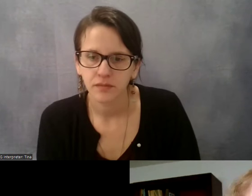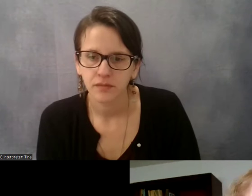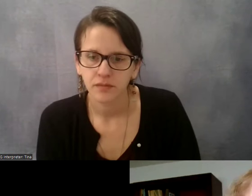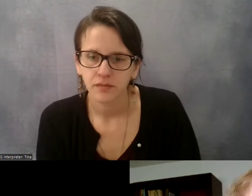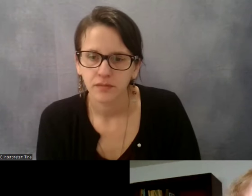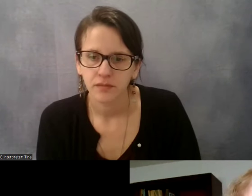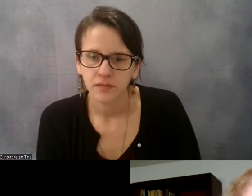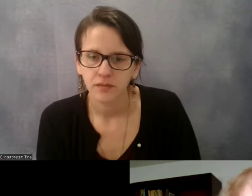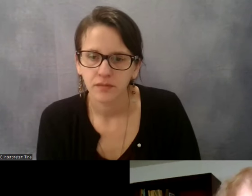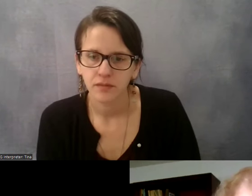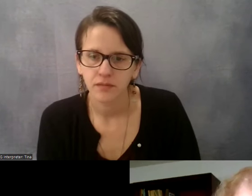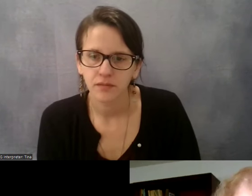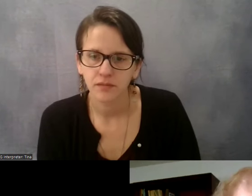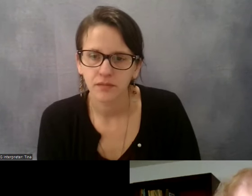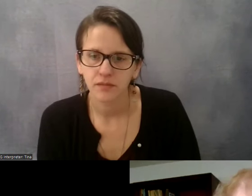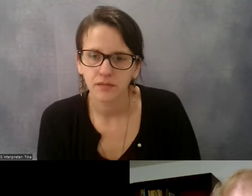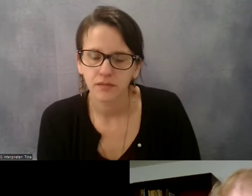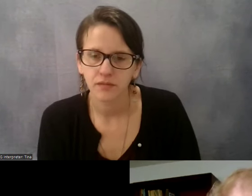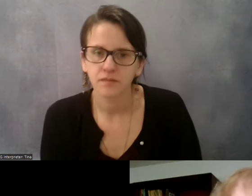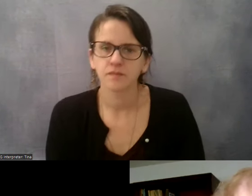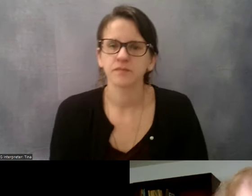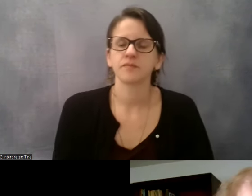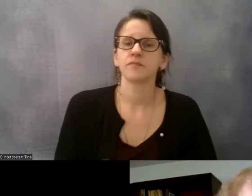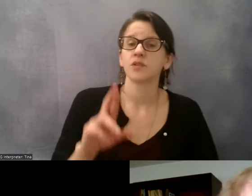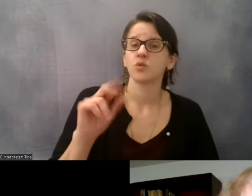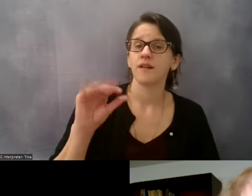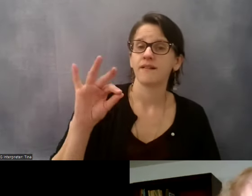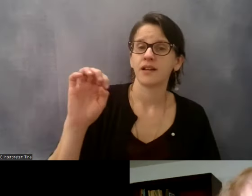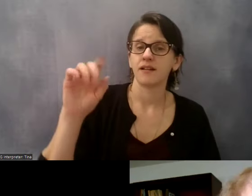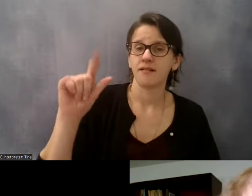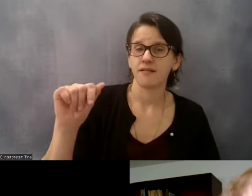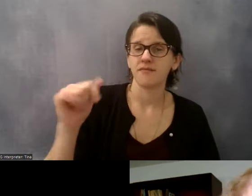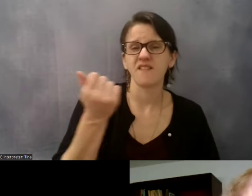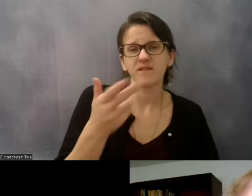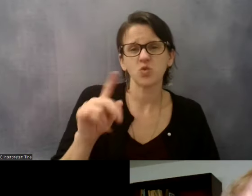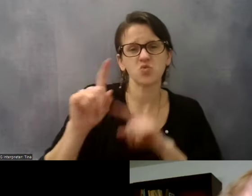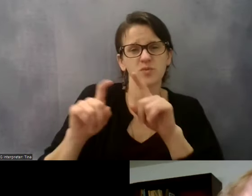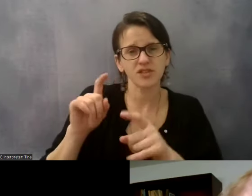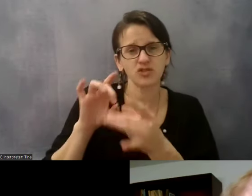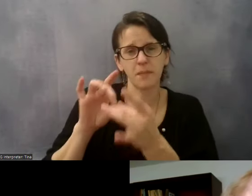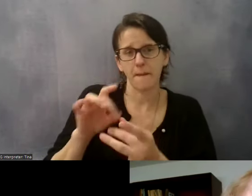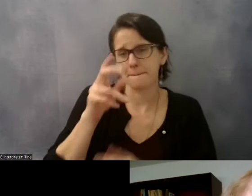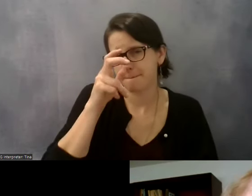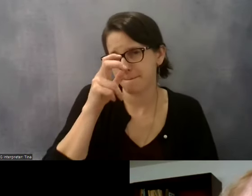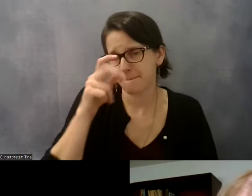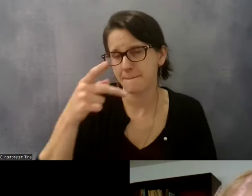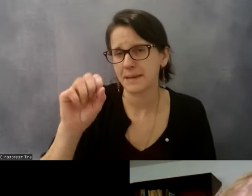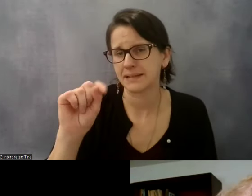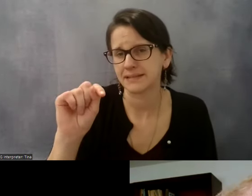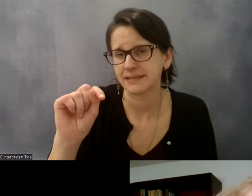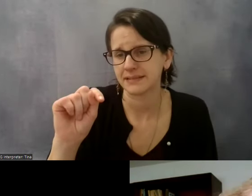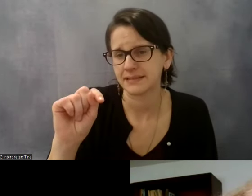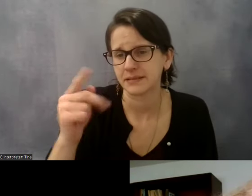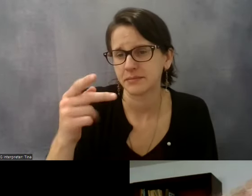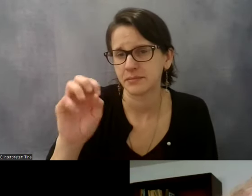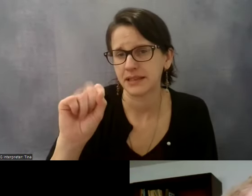Rafaela, we had a couple of questions about pests. And I'd first like to mention to folks, if you have a